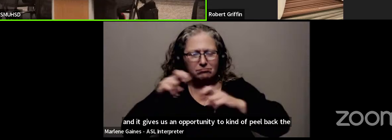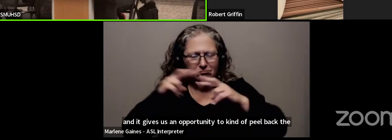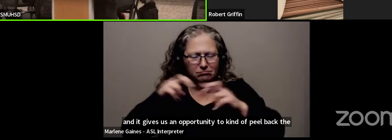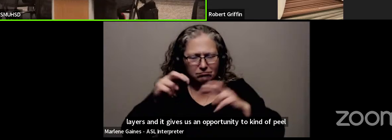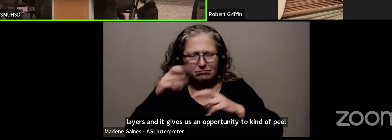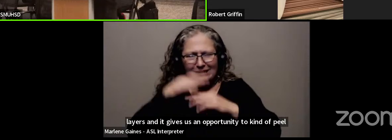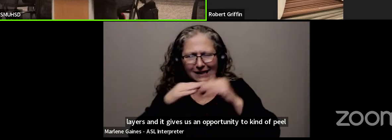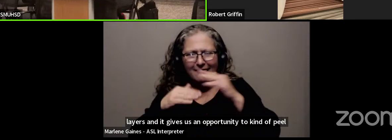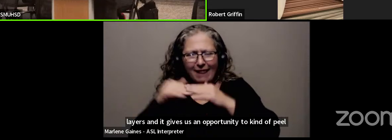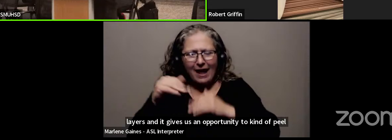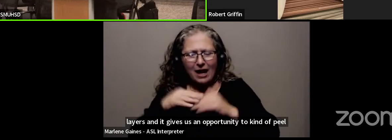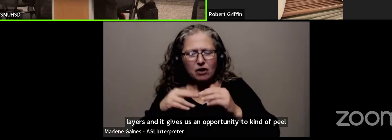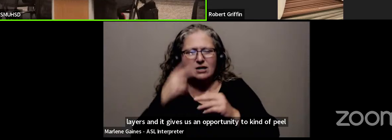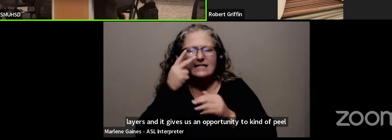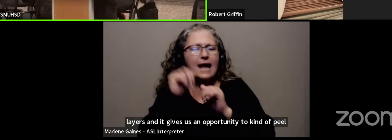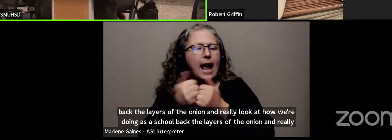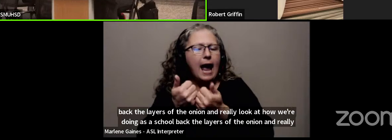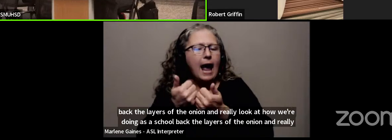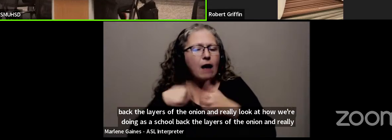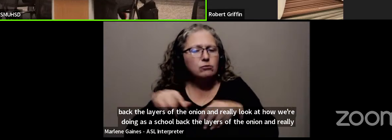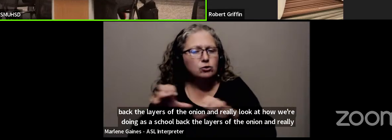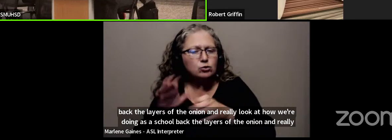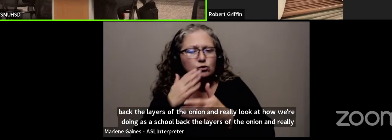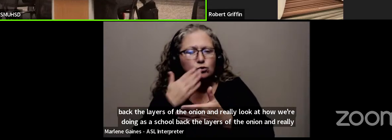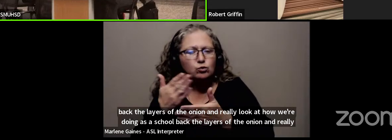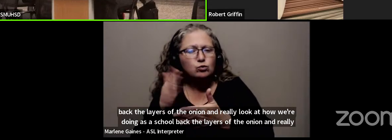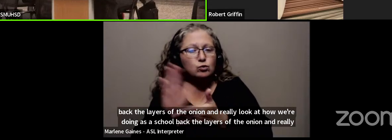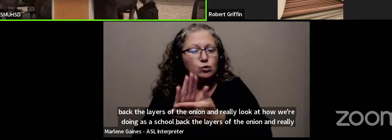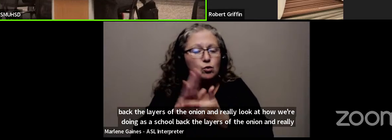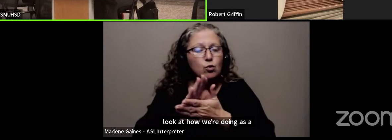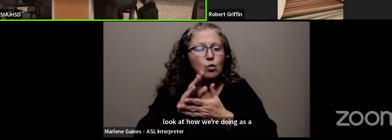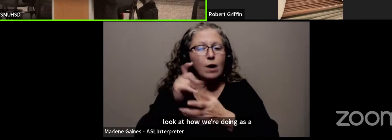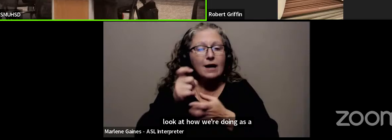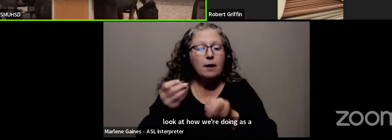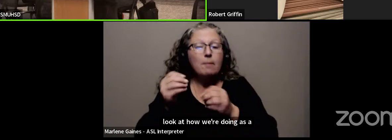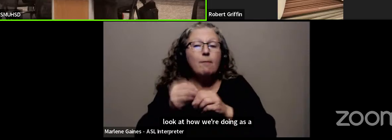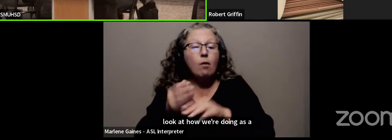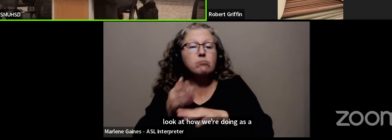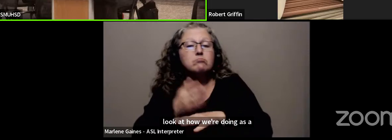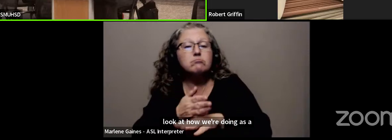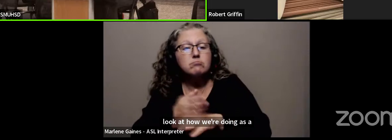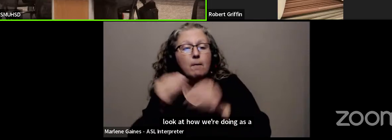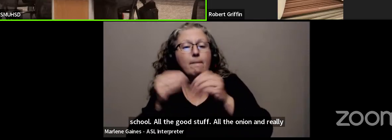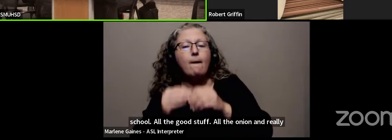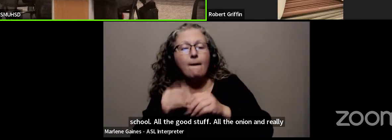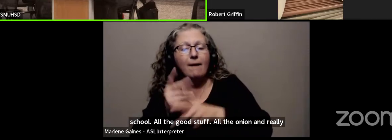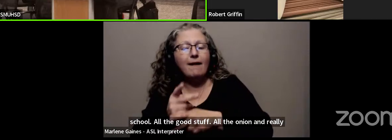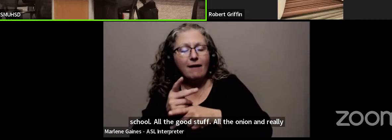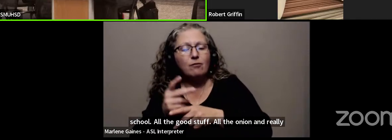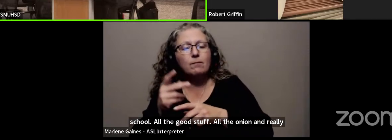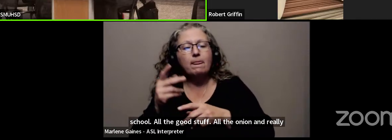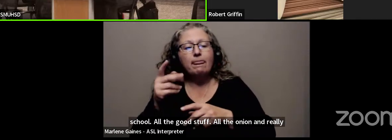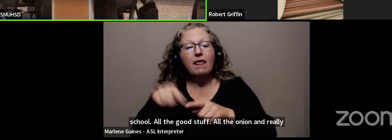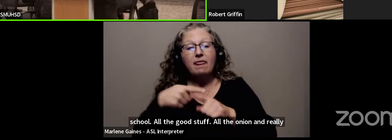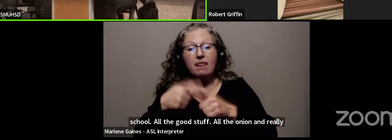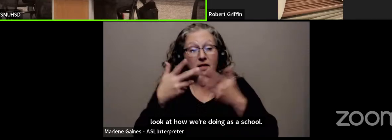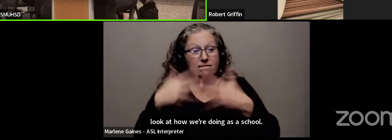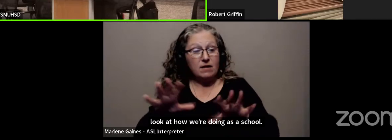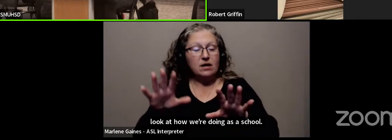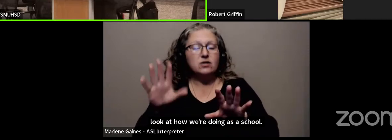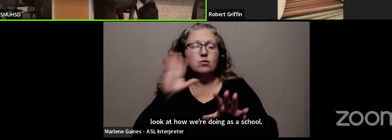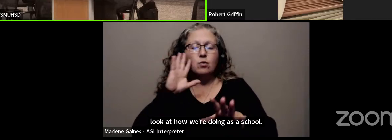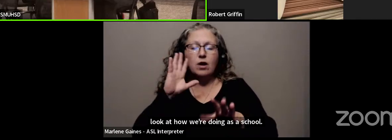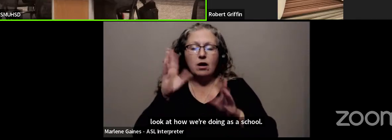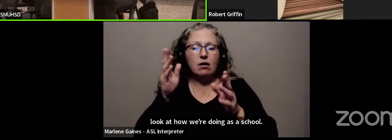school, all the good stuff, all the stuff that needs, a little extra love and care. And at the end of it, we put together an action plan,